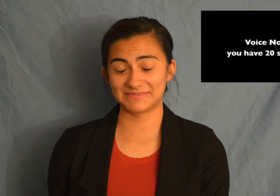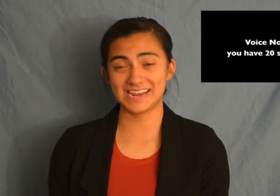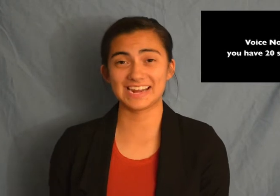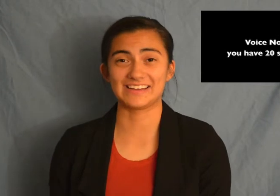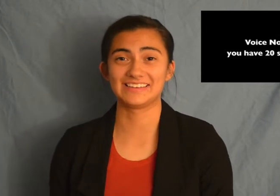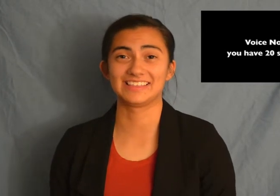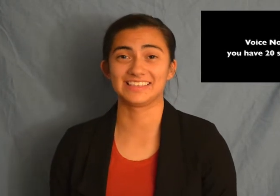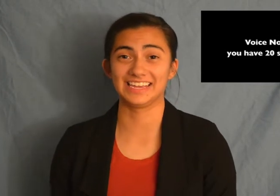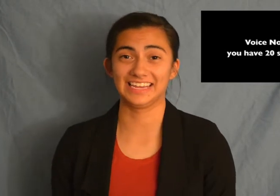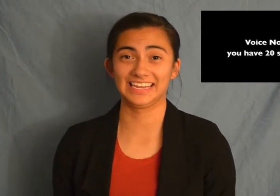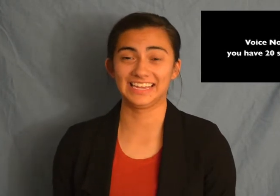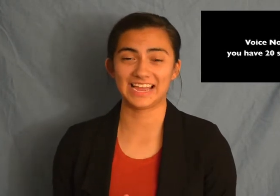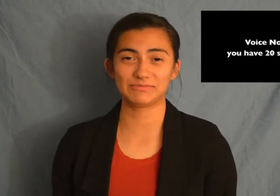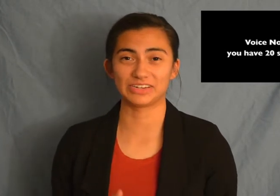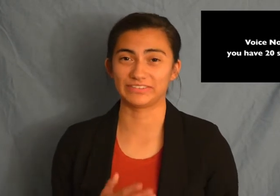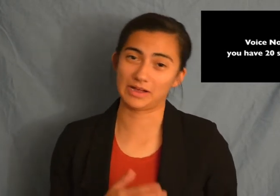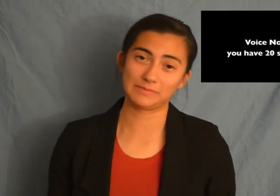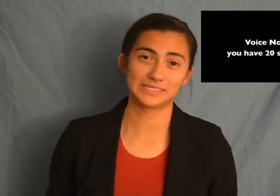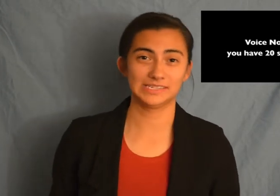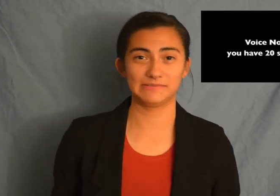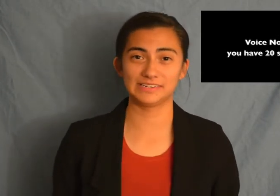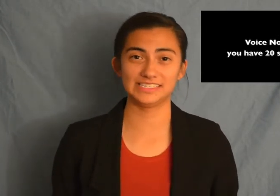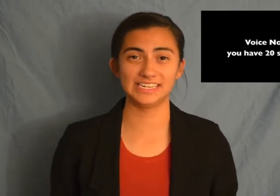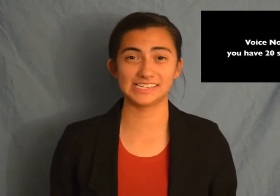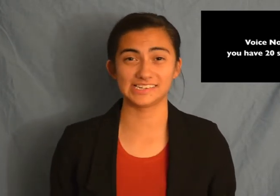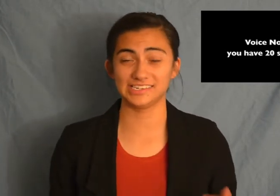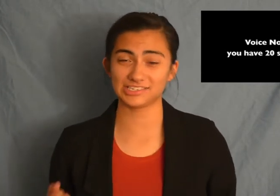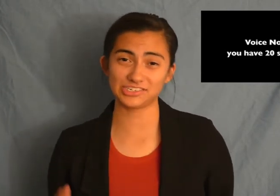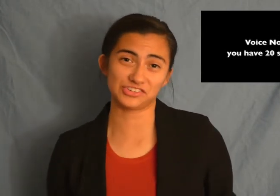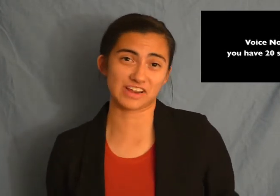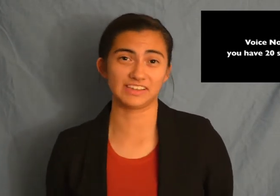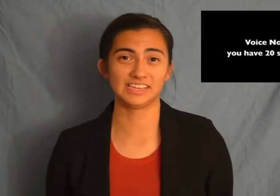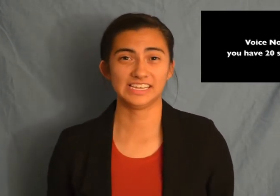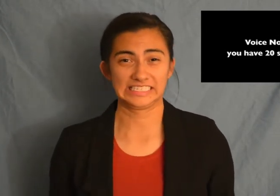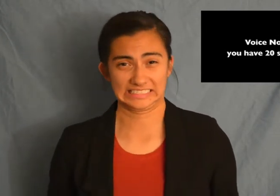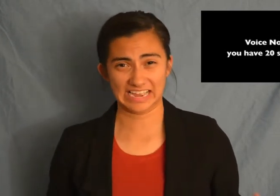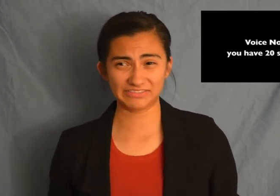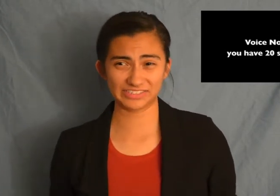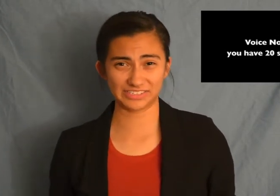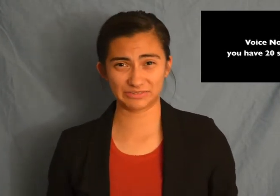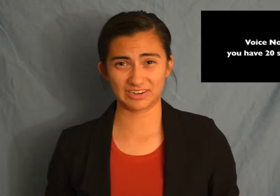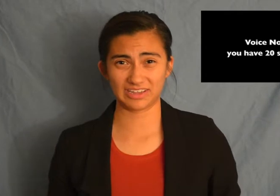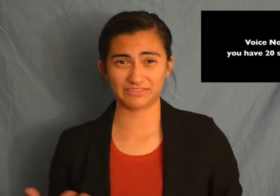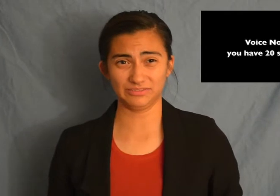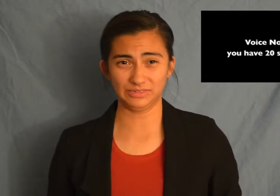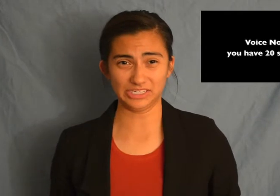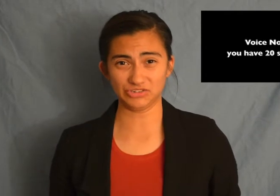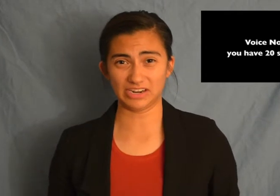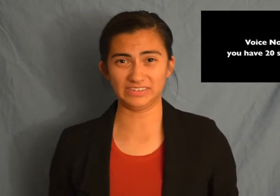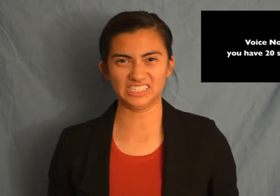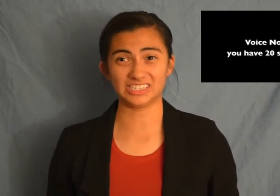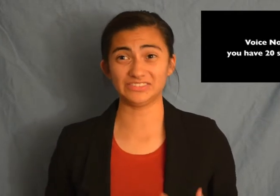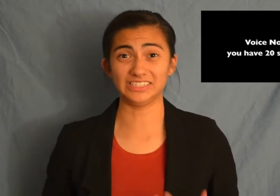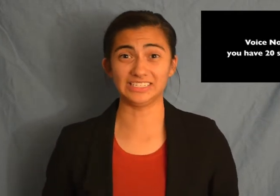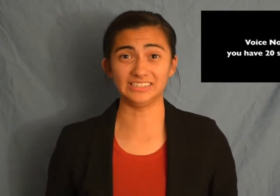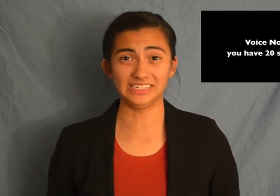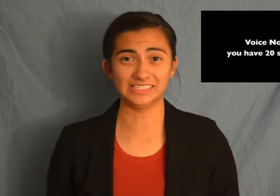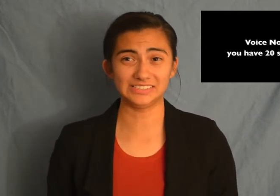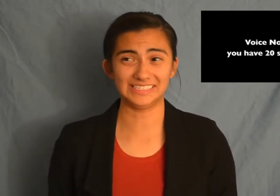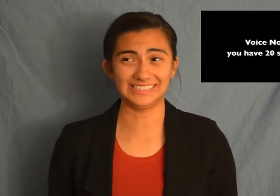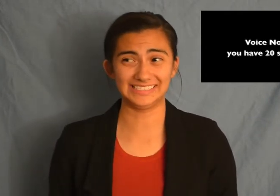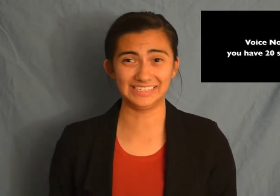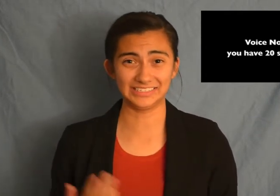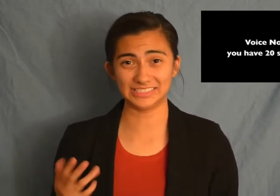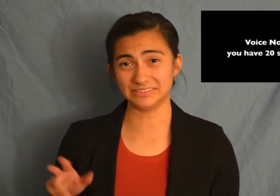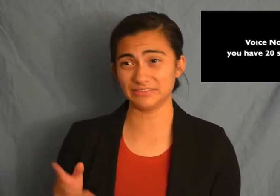So they're done making out, and the cab driver hops in the front seat again. He starts driving. After a little while, when he's driving, he starts feeling guilty.